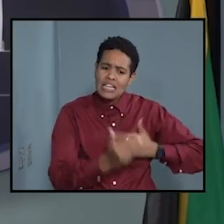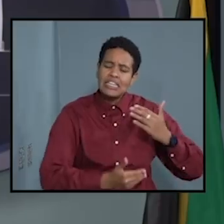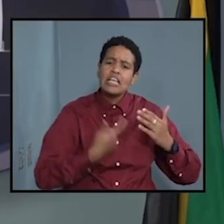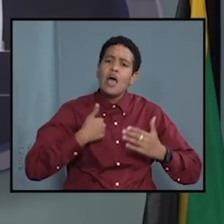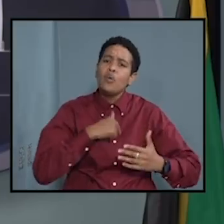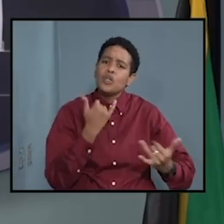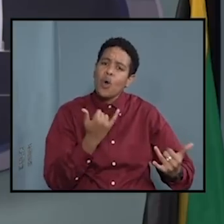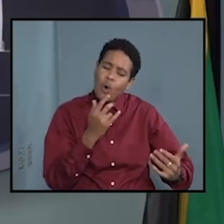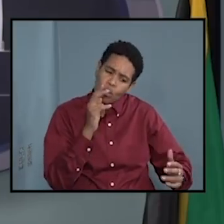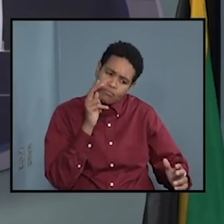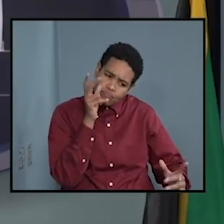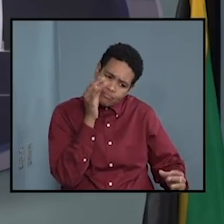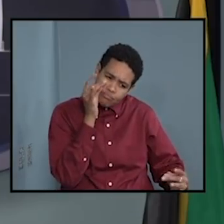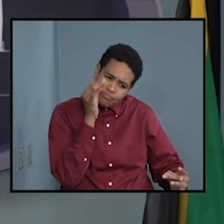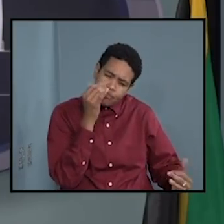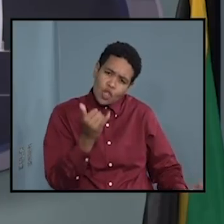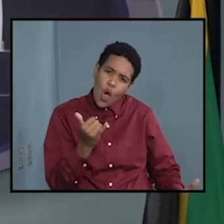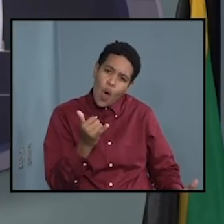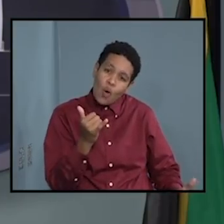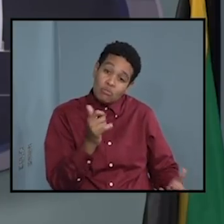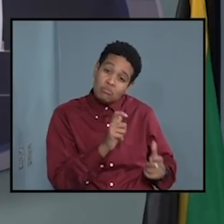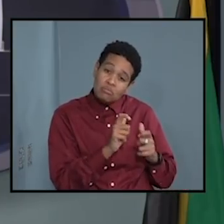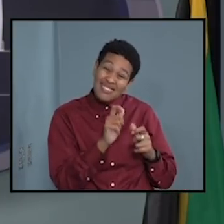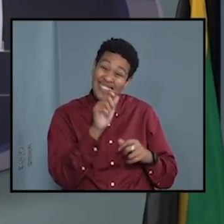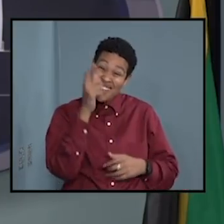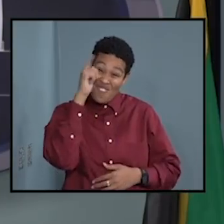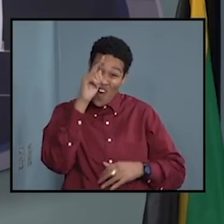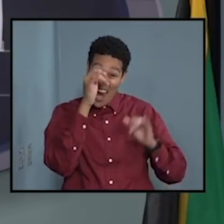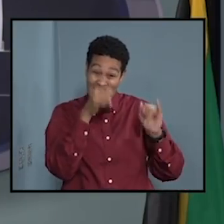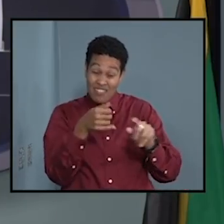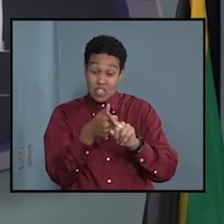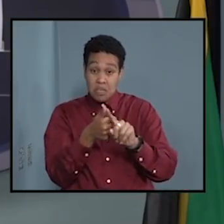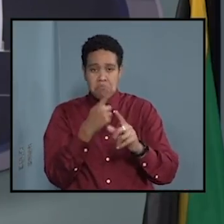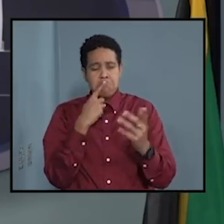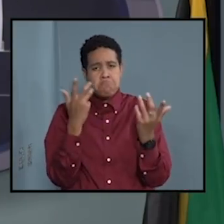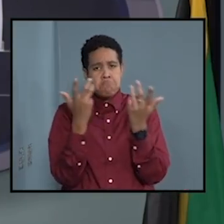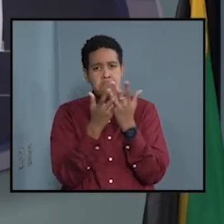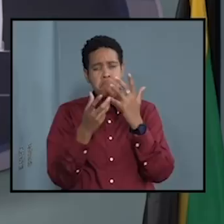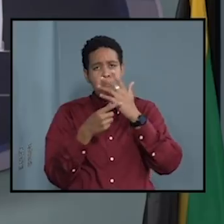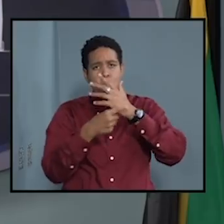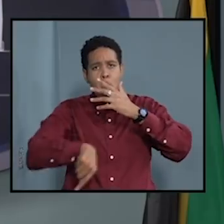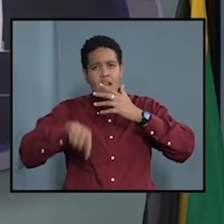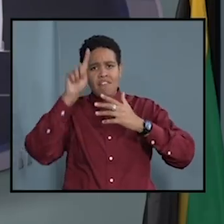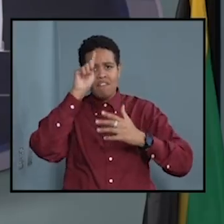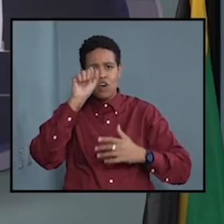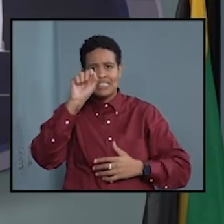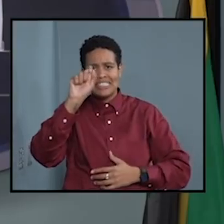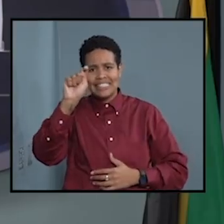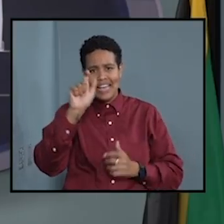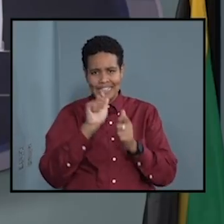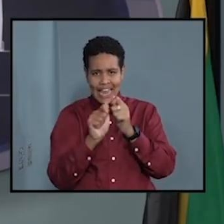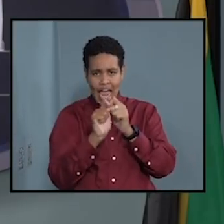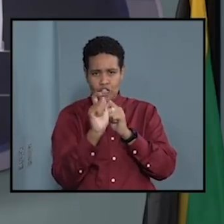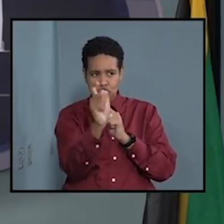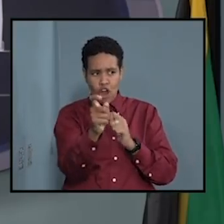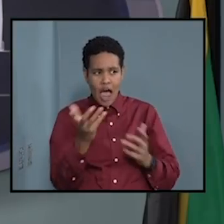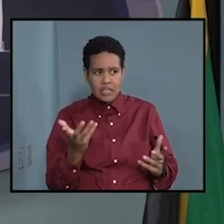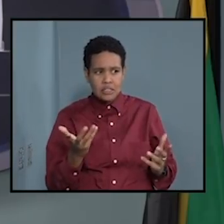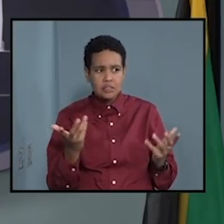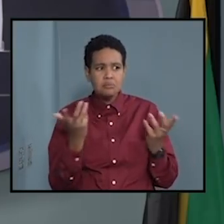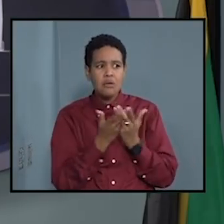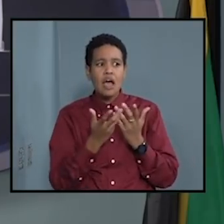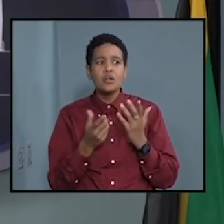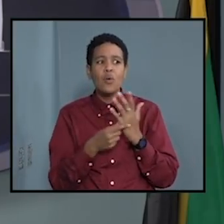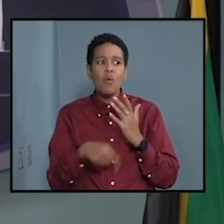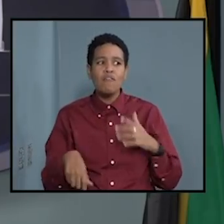we speak. For an individual to be eligible for payment of a set cash grant, the